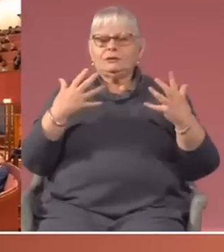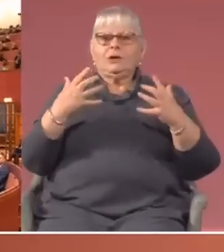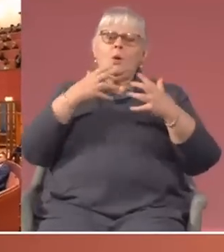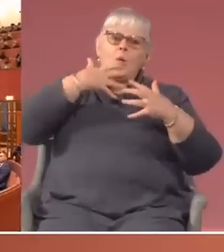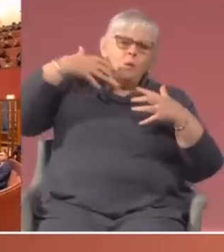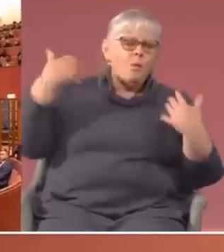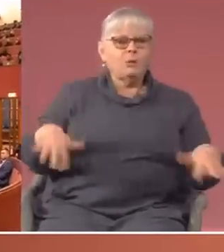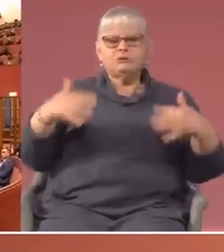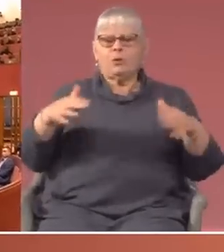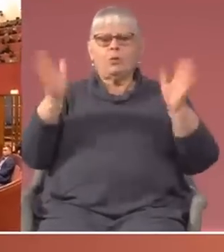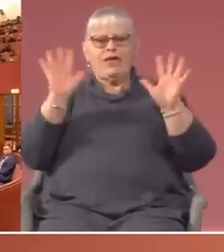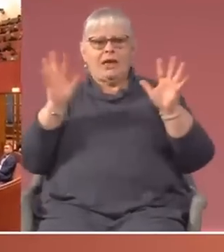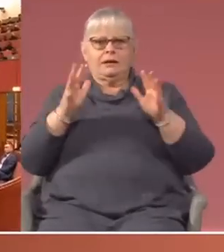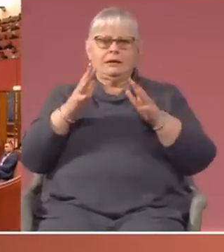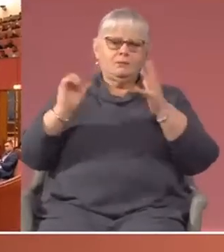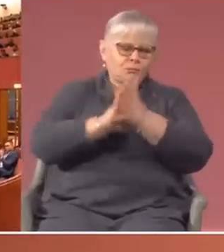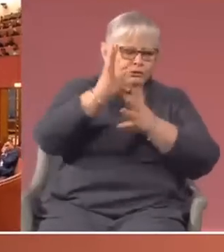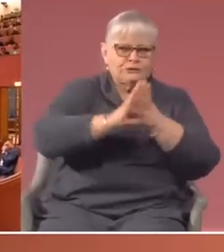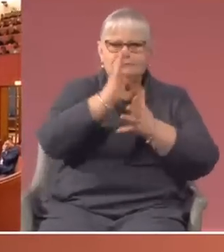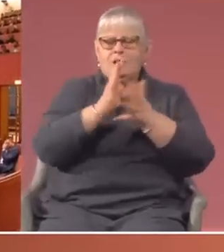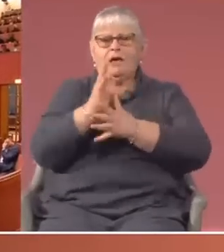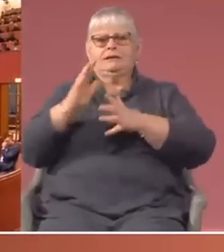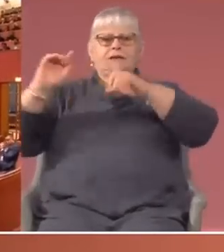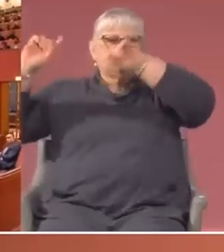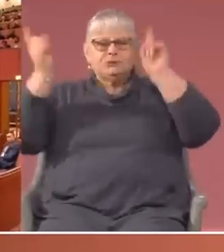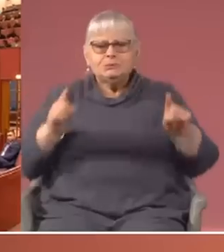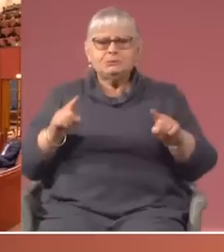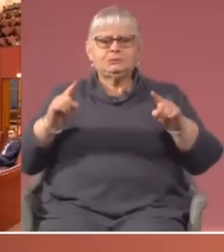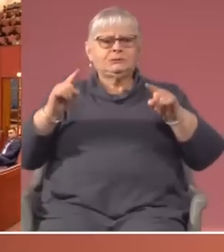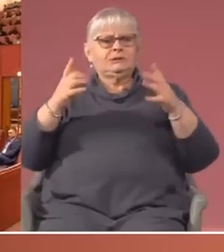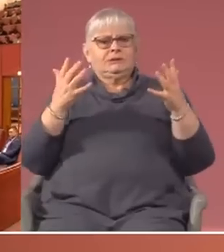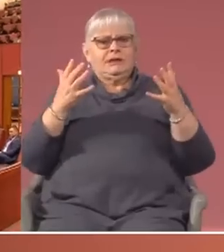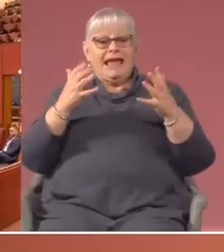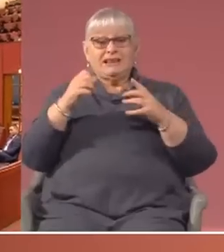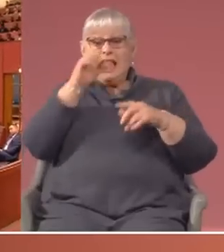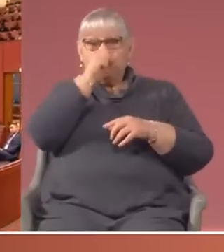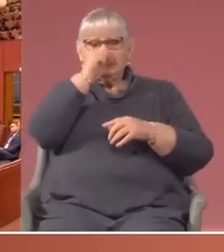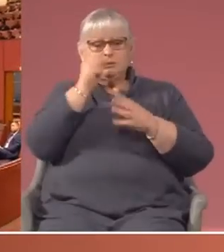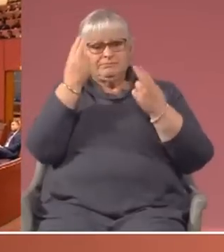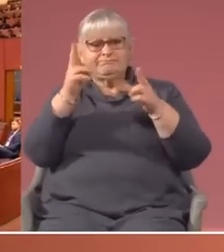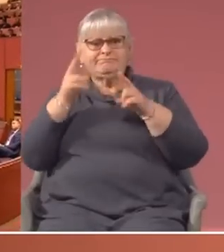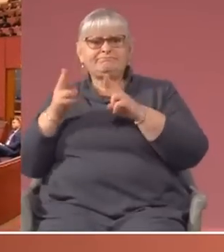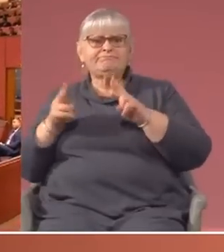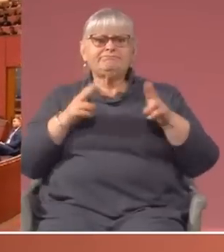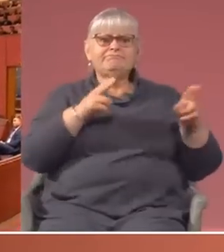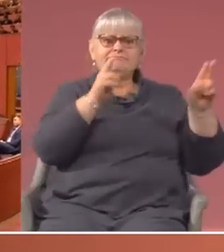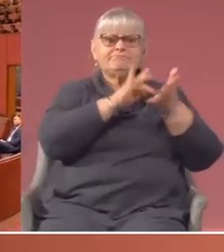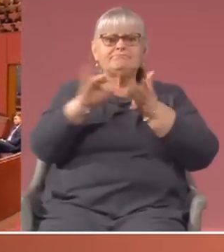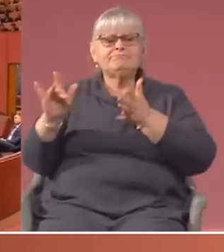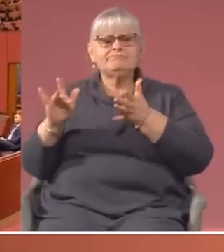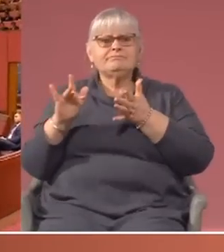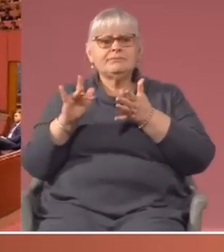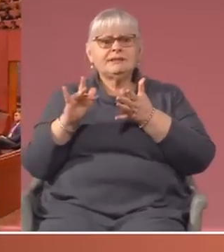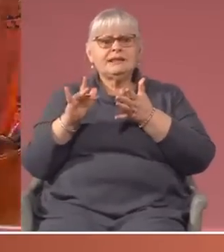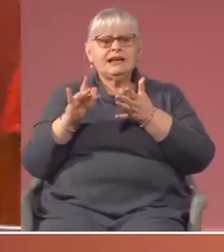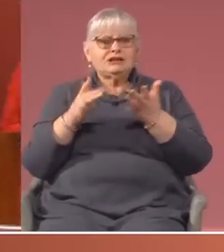bushfires, severe weather events, and species extinction. Invasive species are destroying our unique